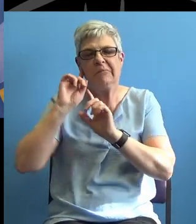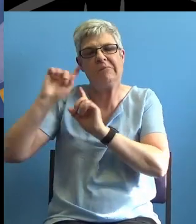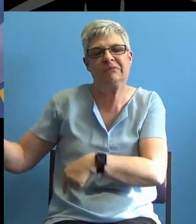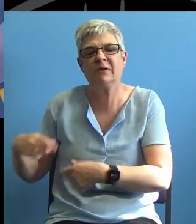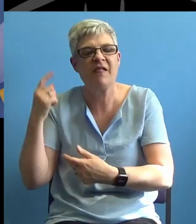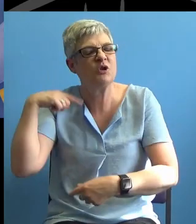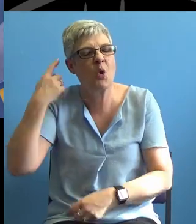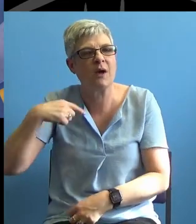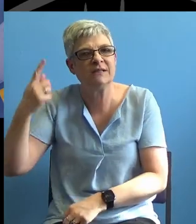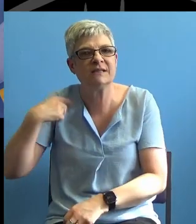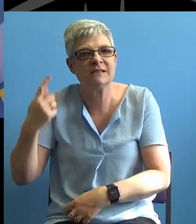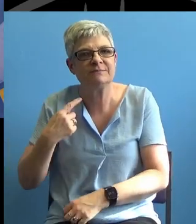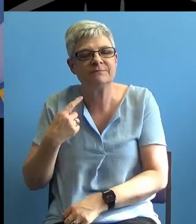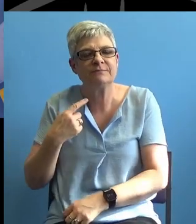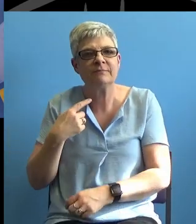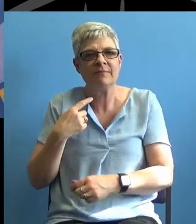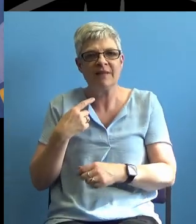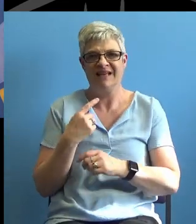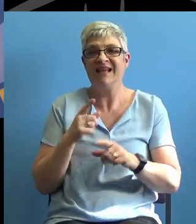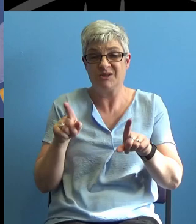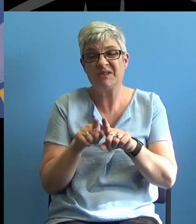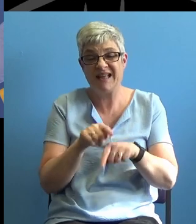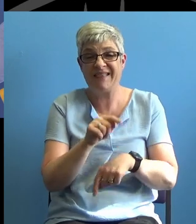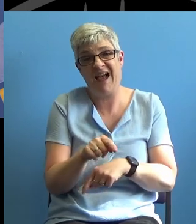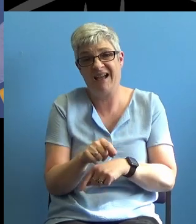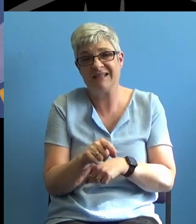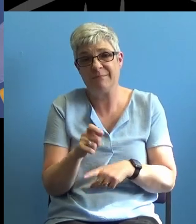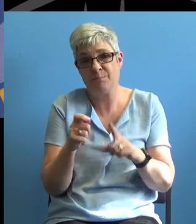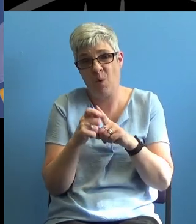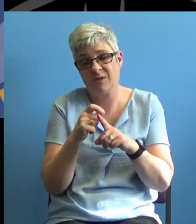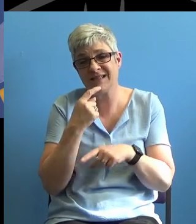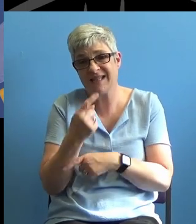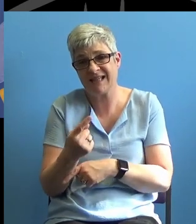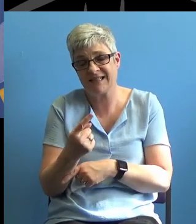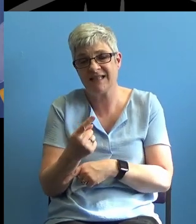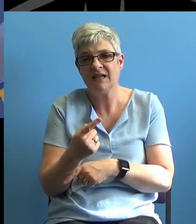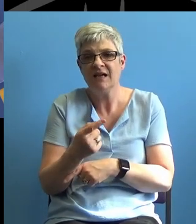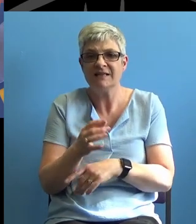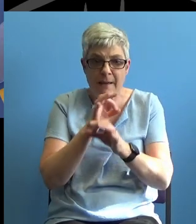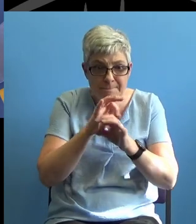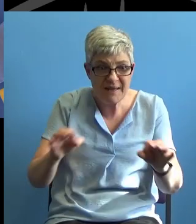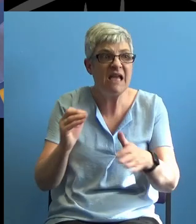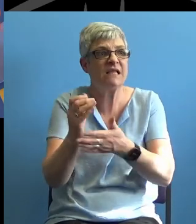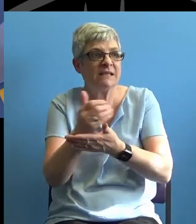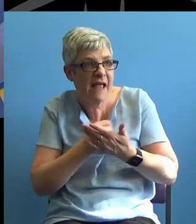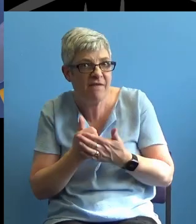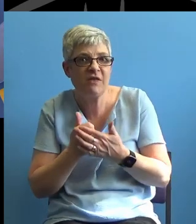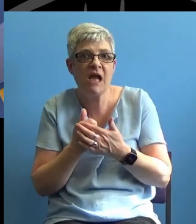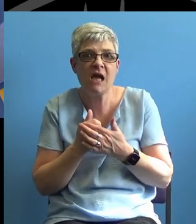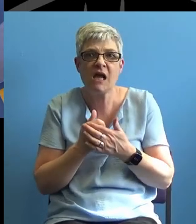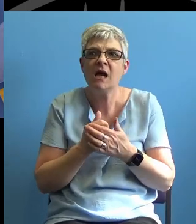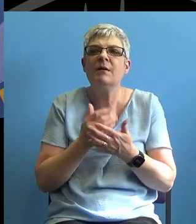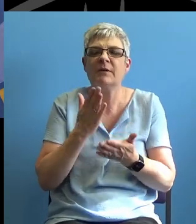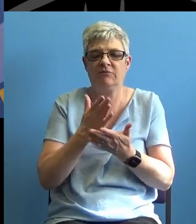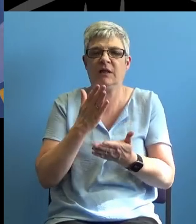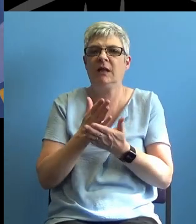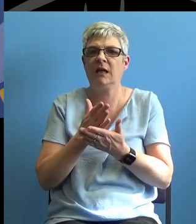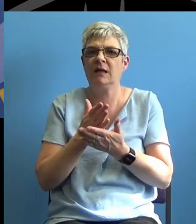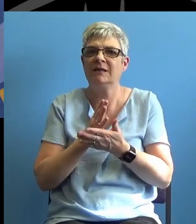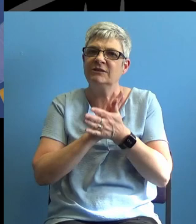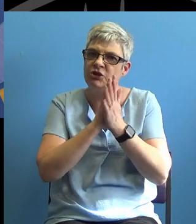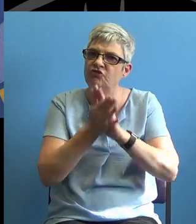that they don't worry about it. Well, that's a bit like that, Paul's saying, verse 3. You know, they're saying peace and safety, but in